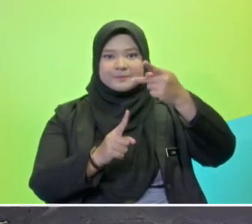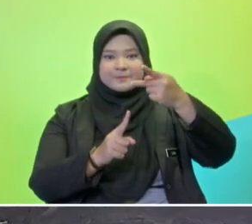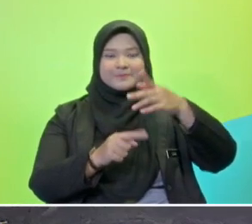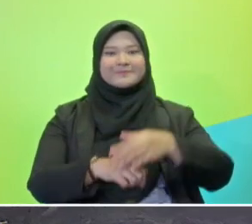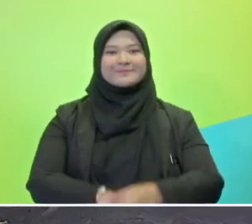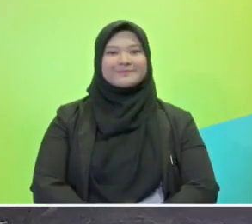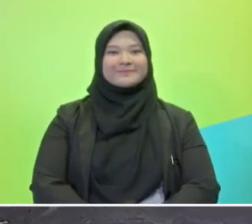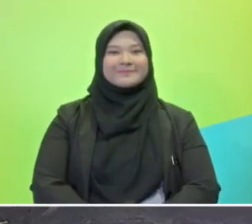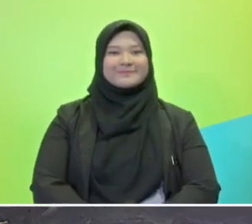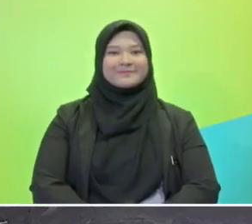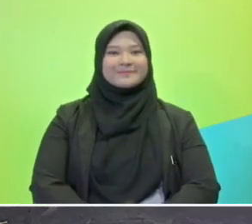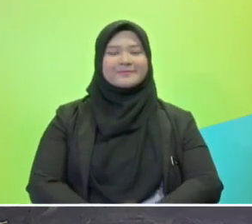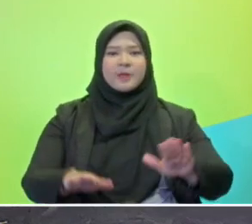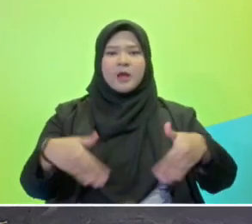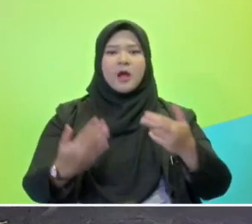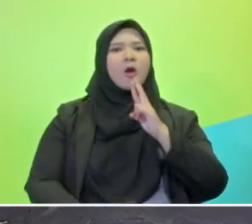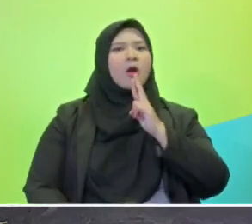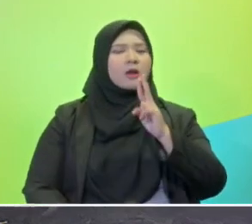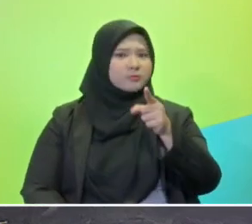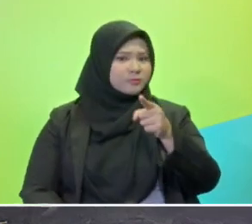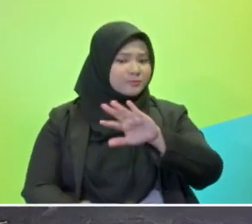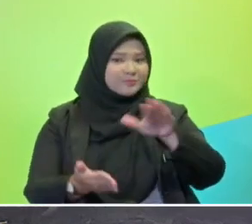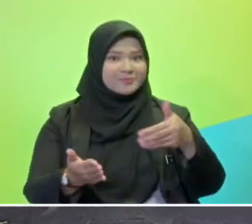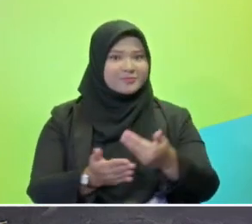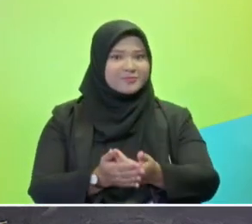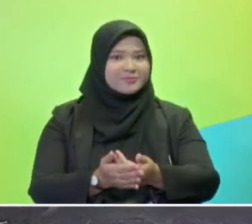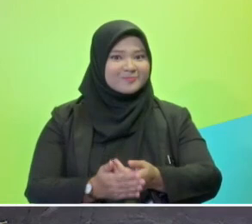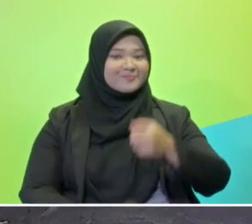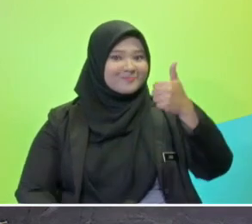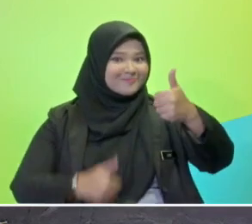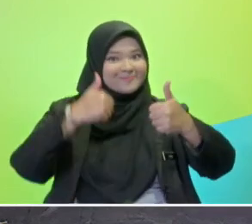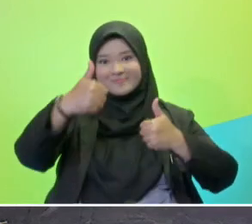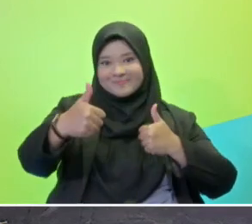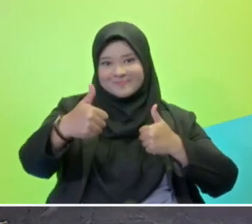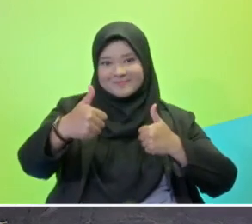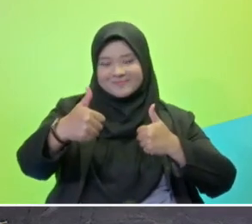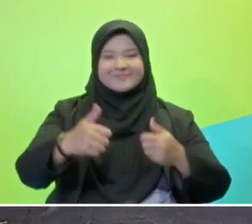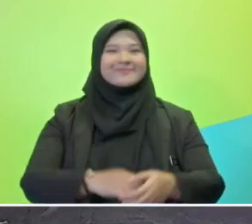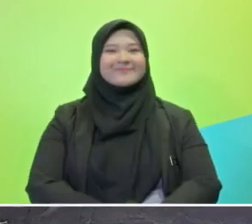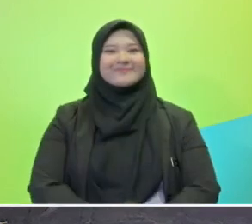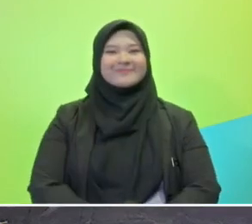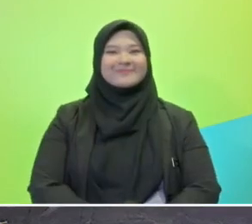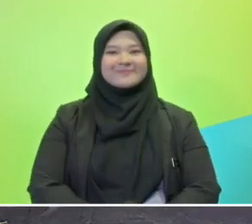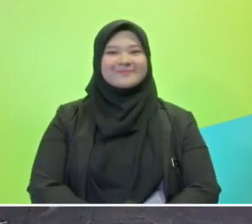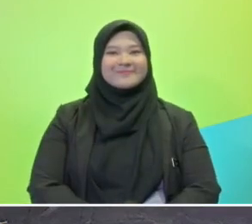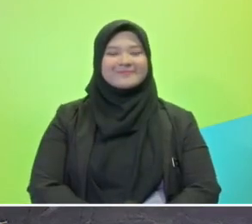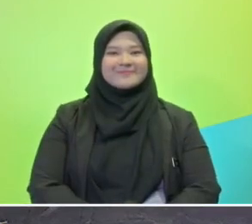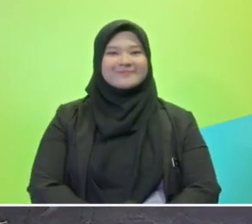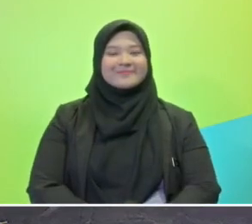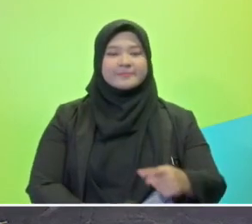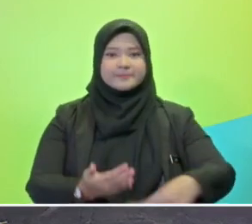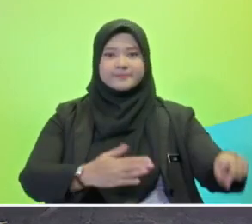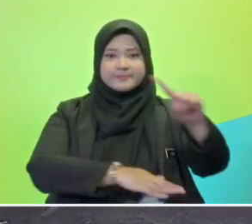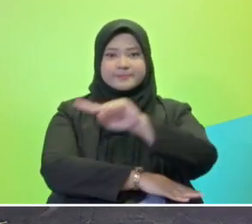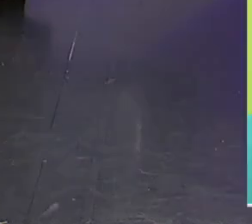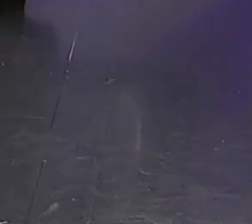Irfan. How are you? Hi everyone. Doing great. Doing great. Okay, let's get started. And also, we will be introducing our sign language interpreter,